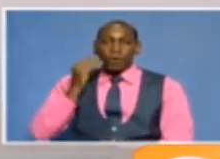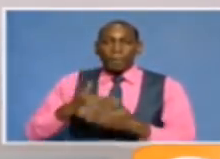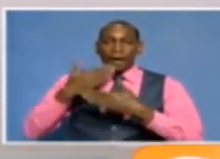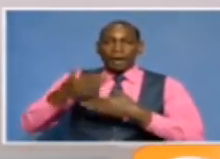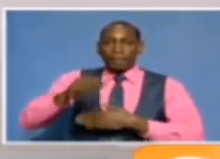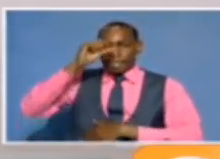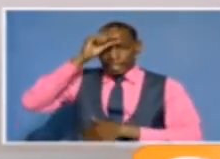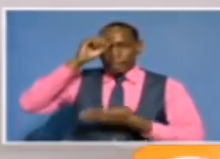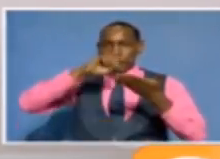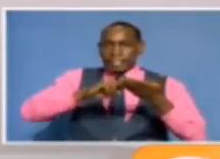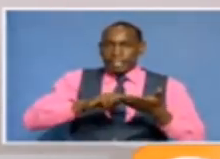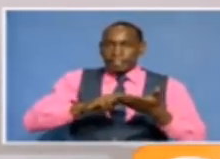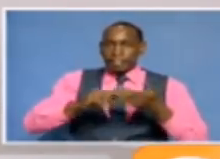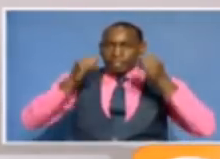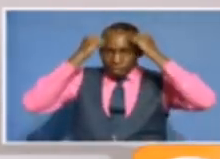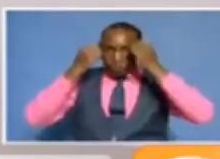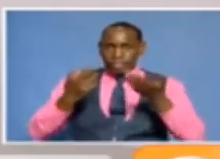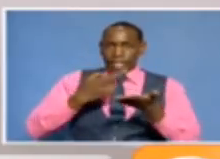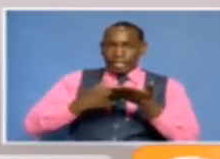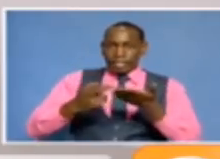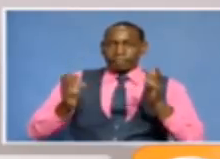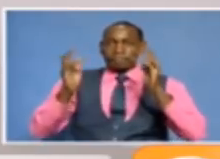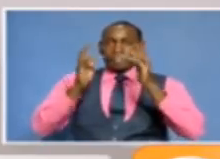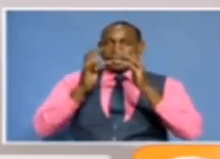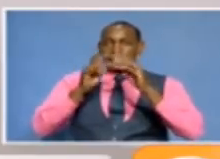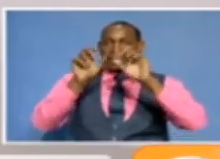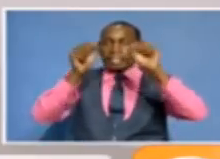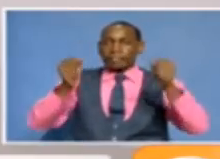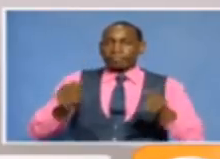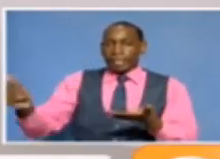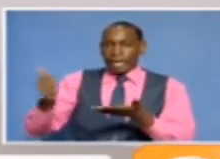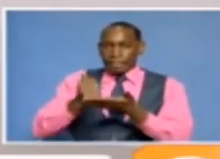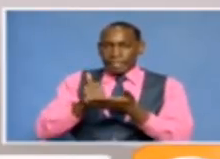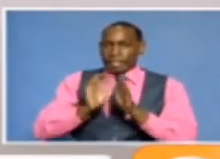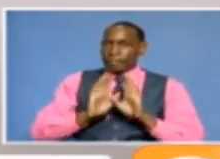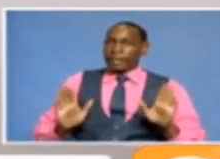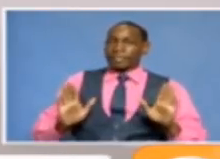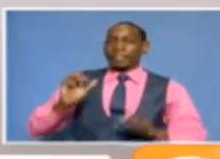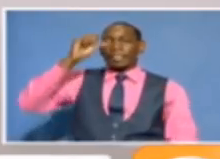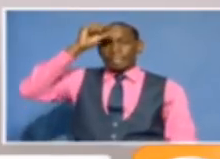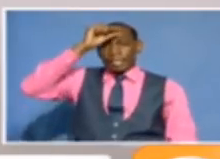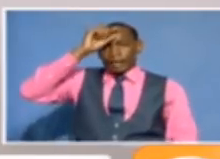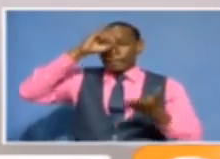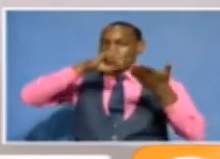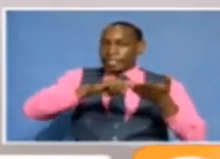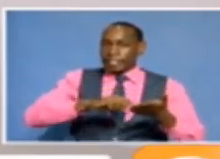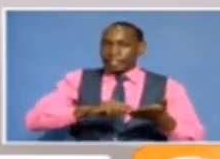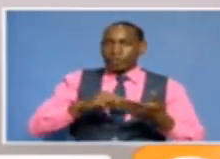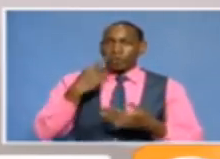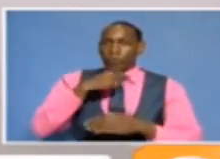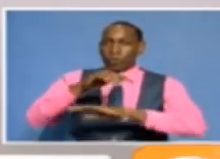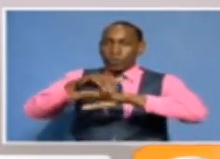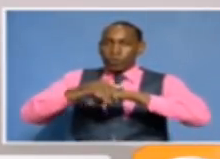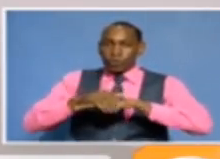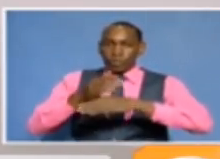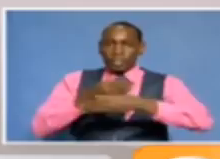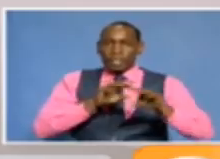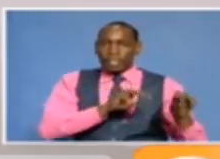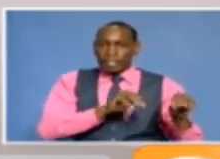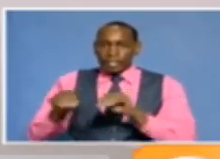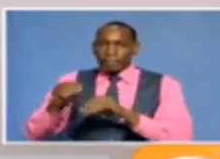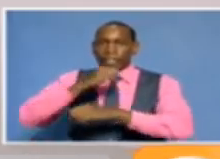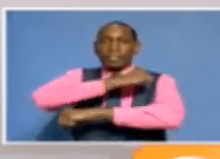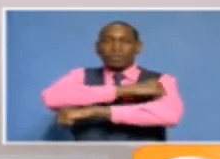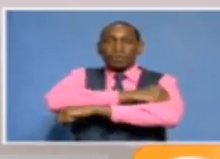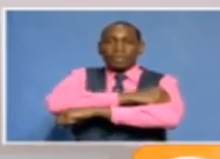that only those registered in its online portal will be admitted. The government has insisted that those who secured transfers from